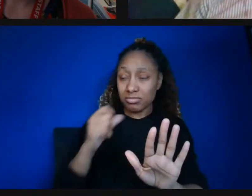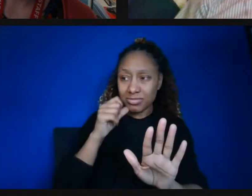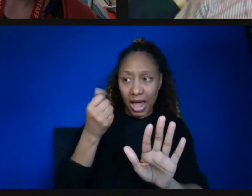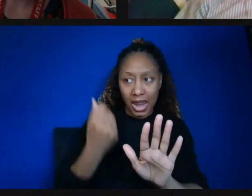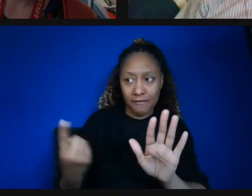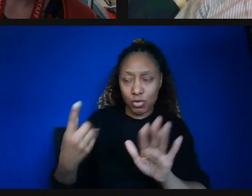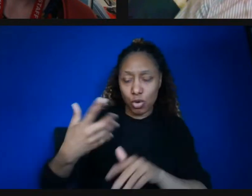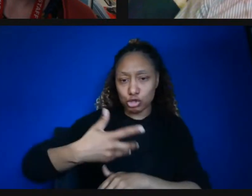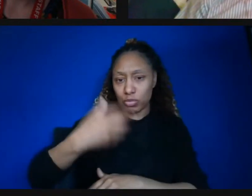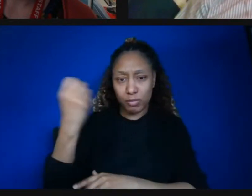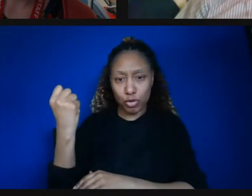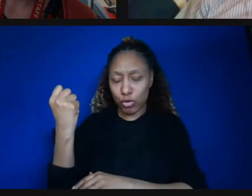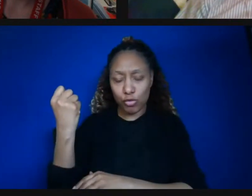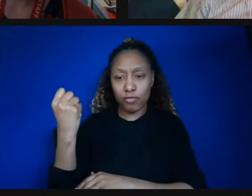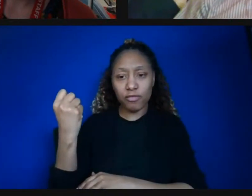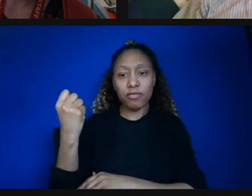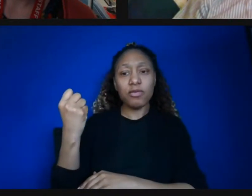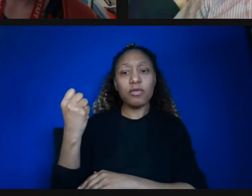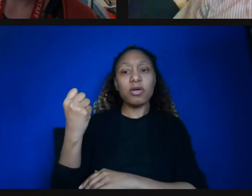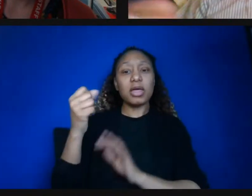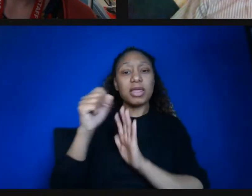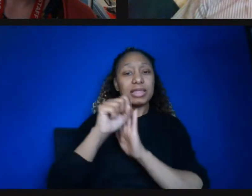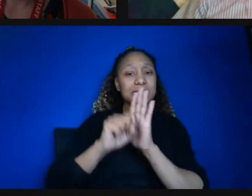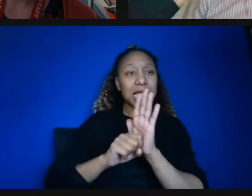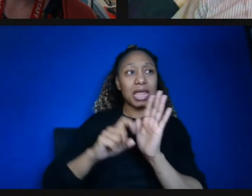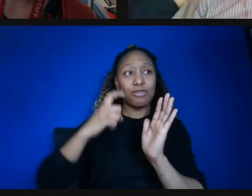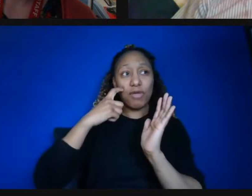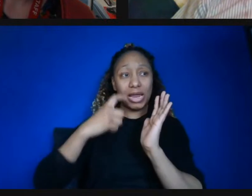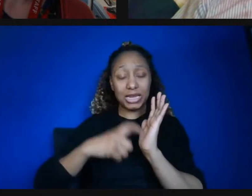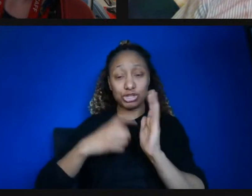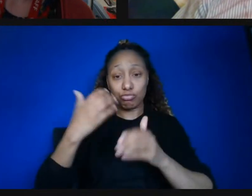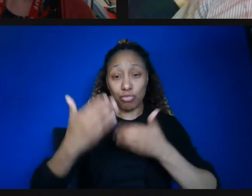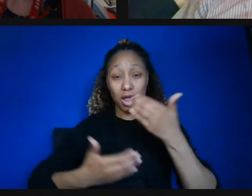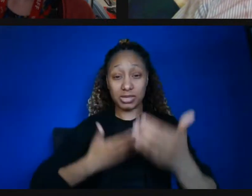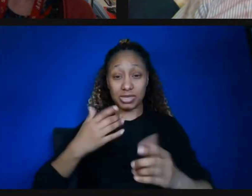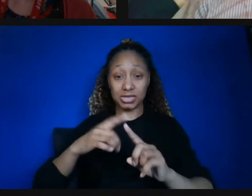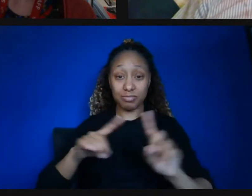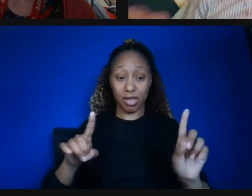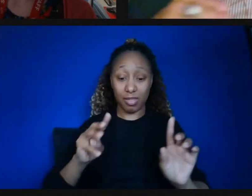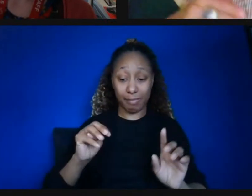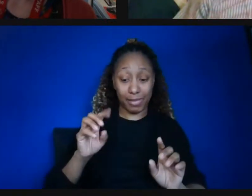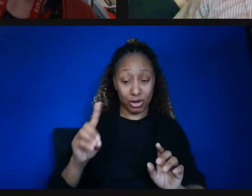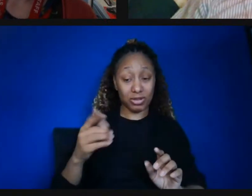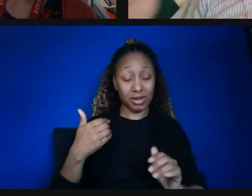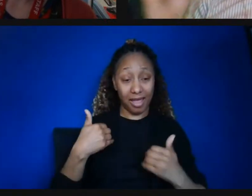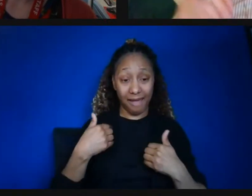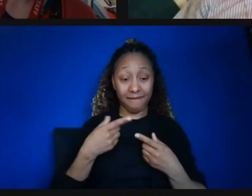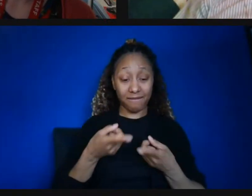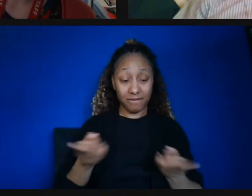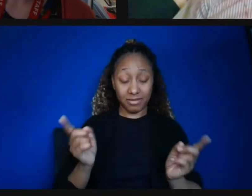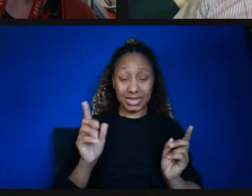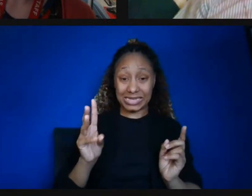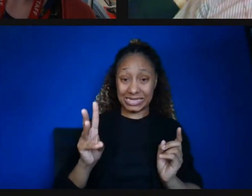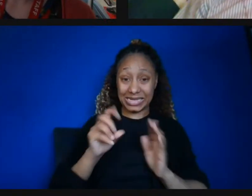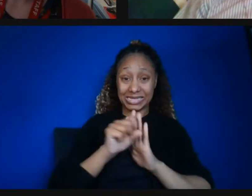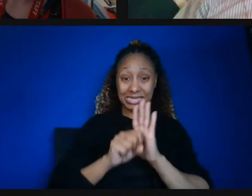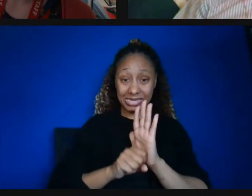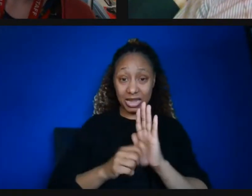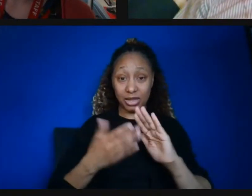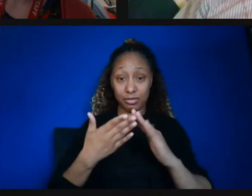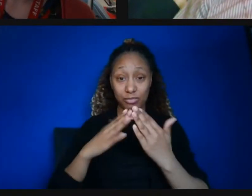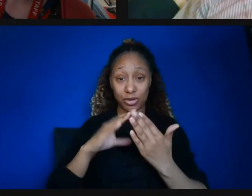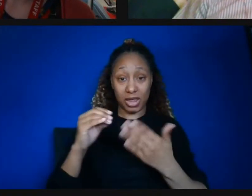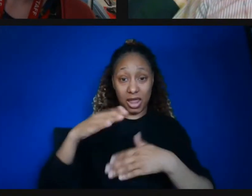shown not only through the state recognition process, but the fact that Maryland has 6 tribal communities, many of whom are on the Maryland Commission of